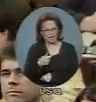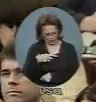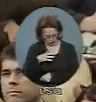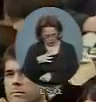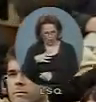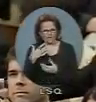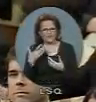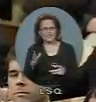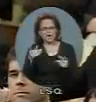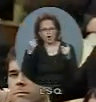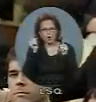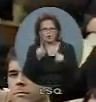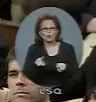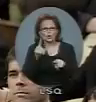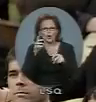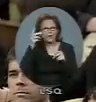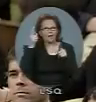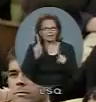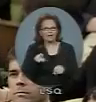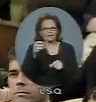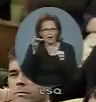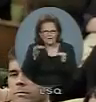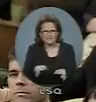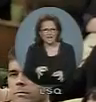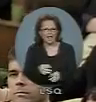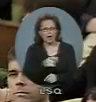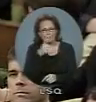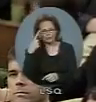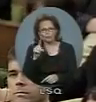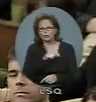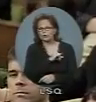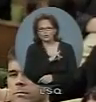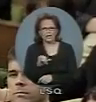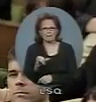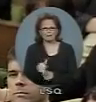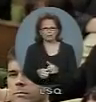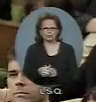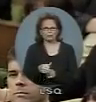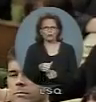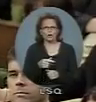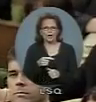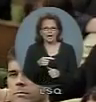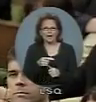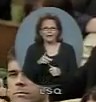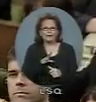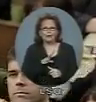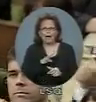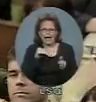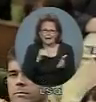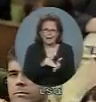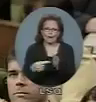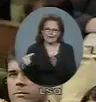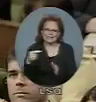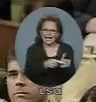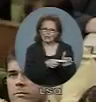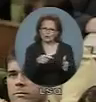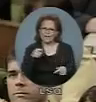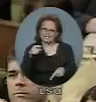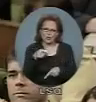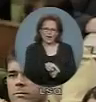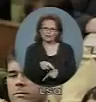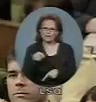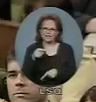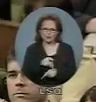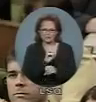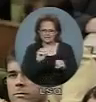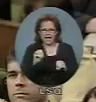never again face these kinds of baseless accusations. The fact of the matter is this, Mr. Speaker, the real problem is the willingness